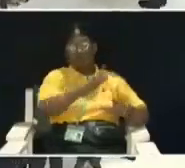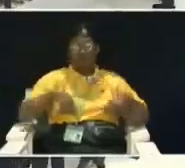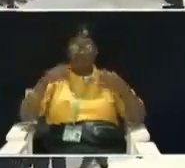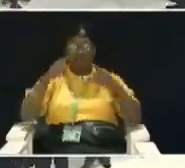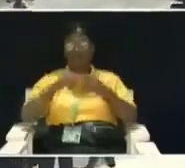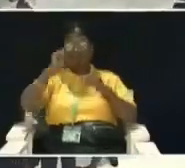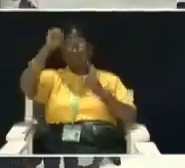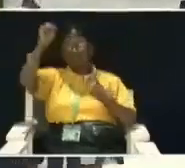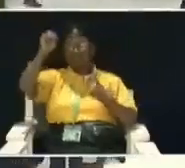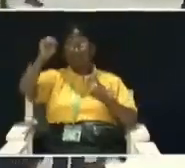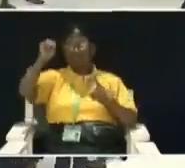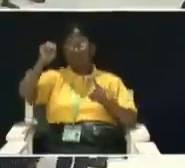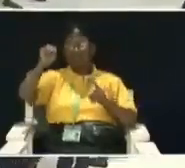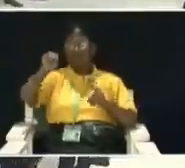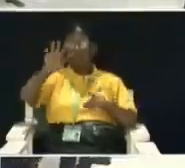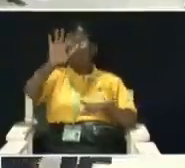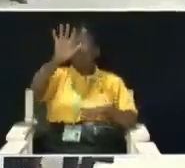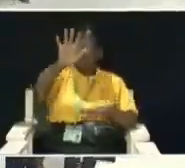Five.